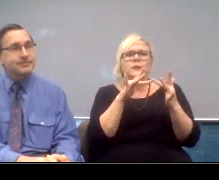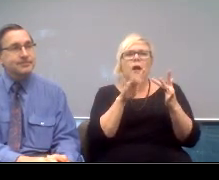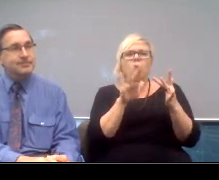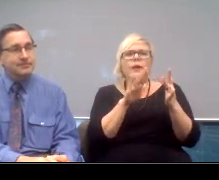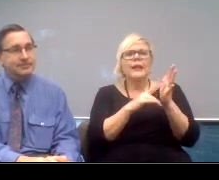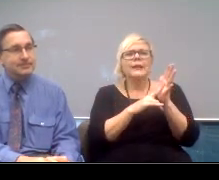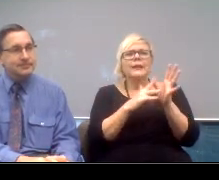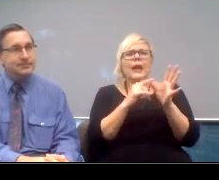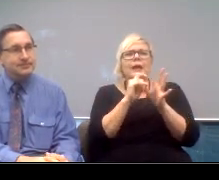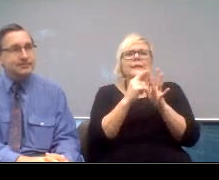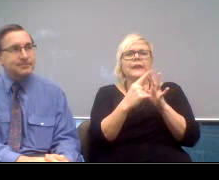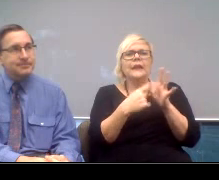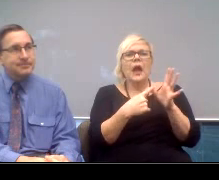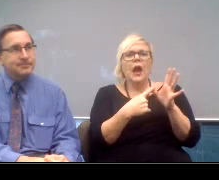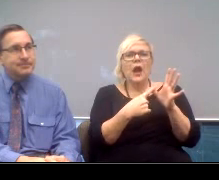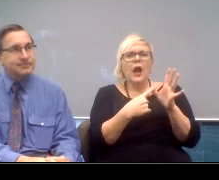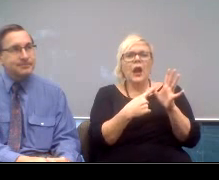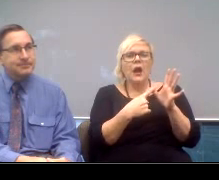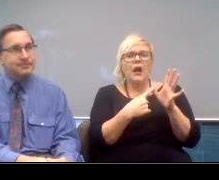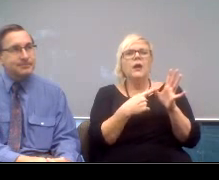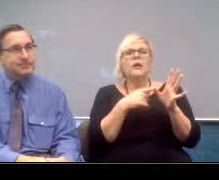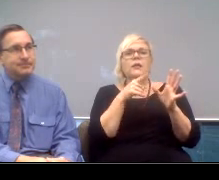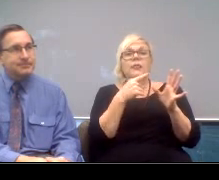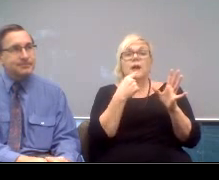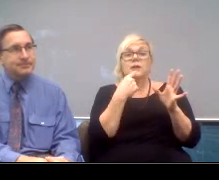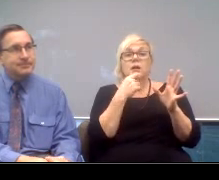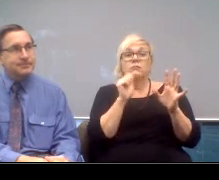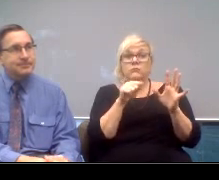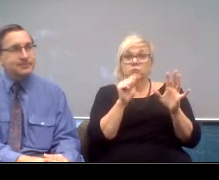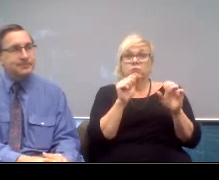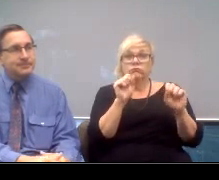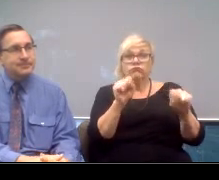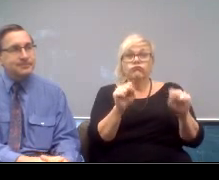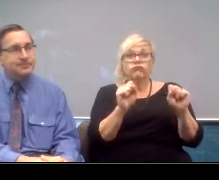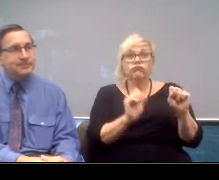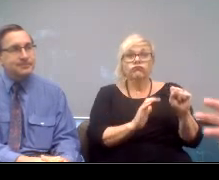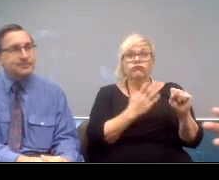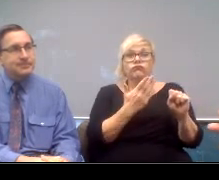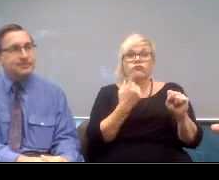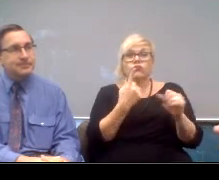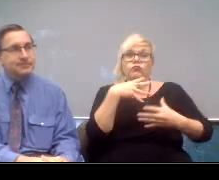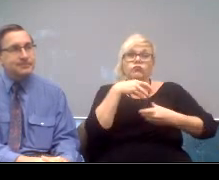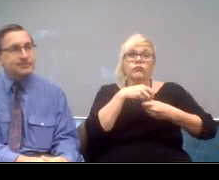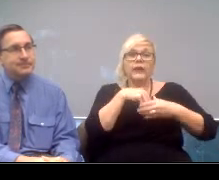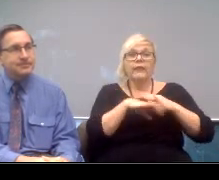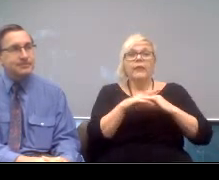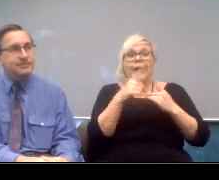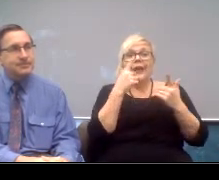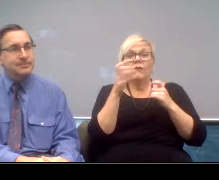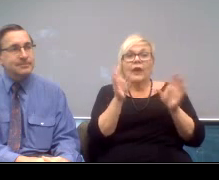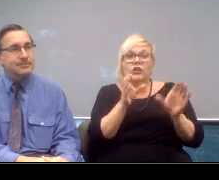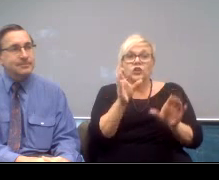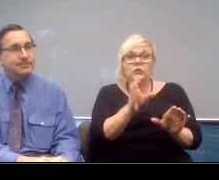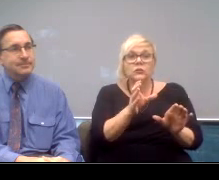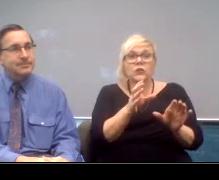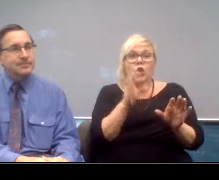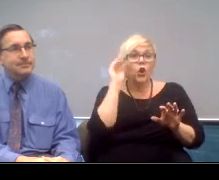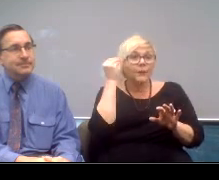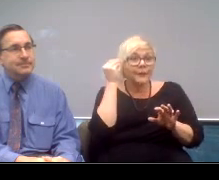NADIA, and have commented that they're interested in who's on that innovation committee,